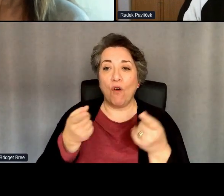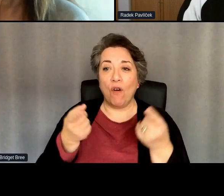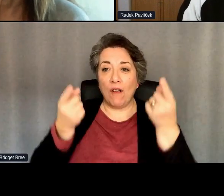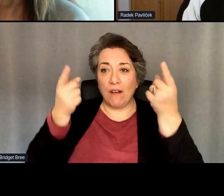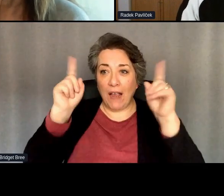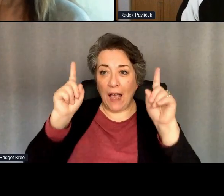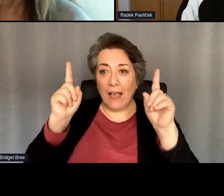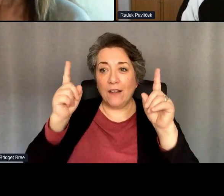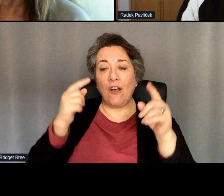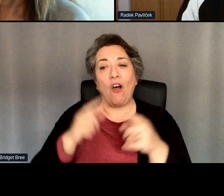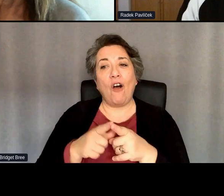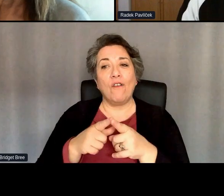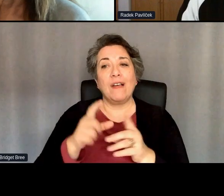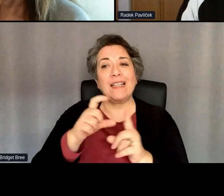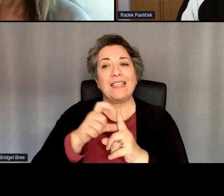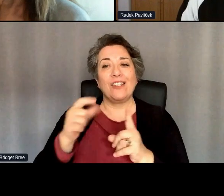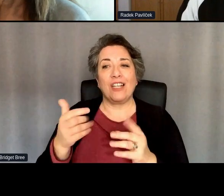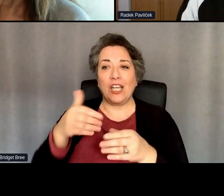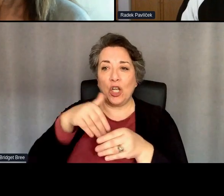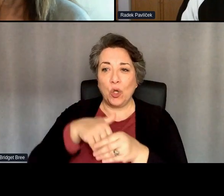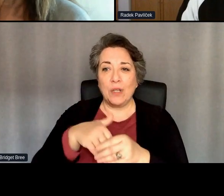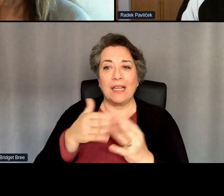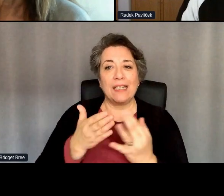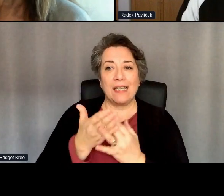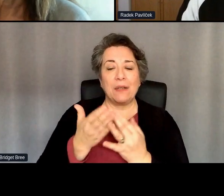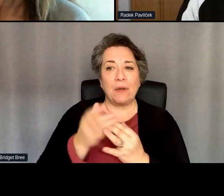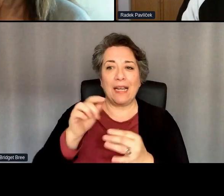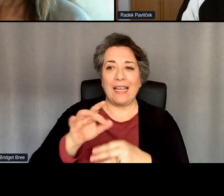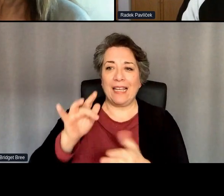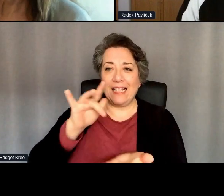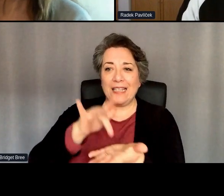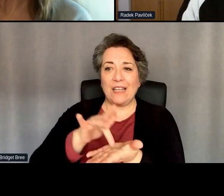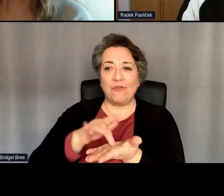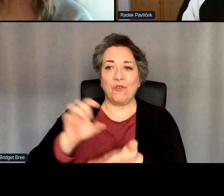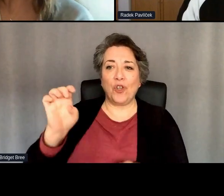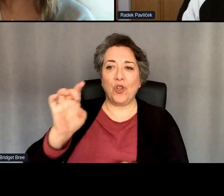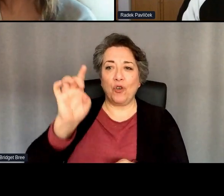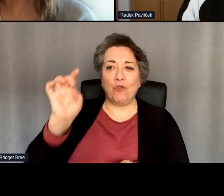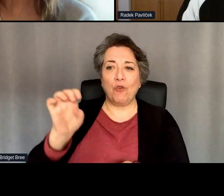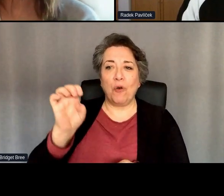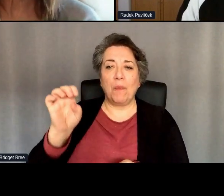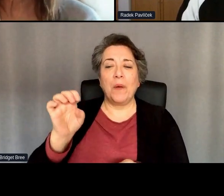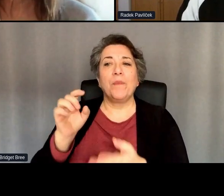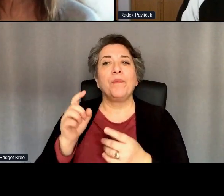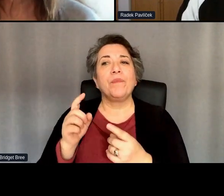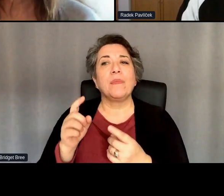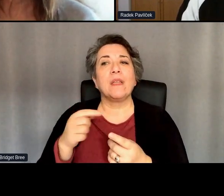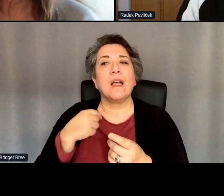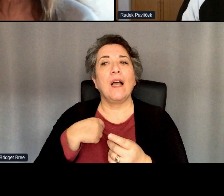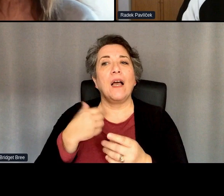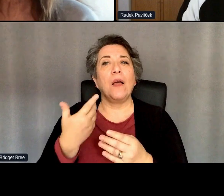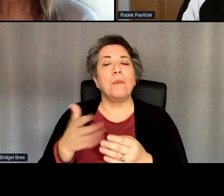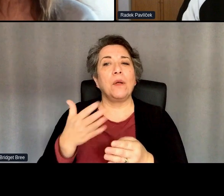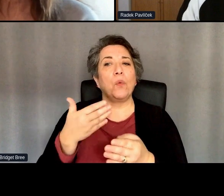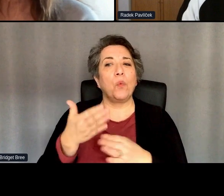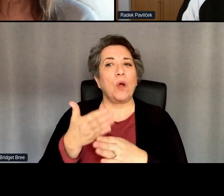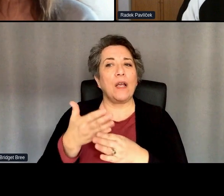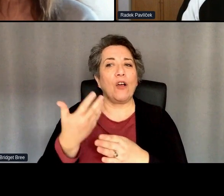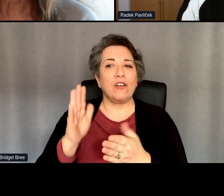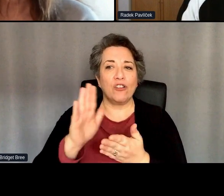Europe, a role that I got voluntold while working on a translating